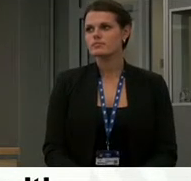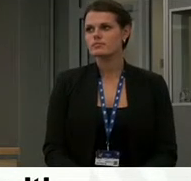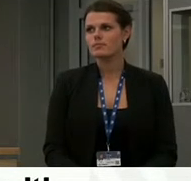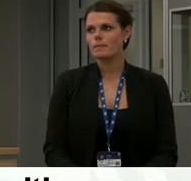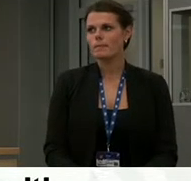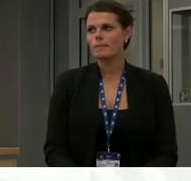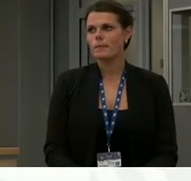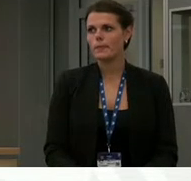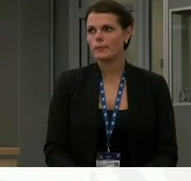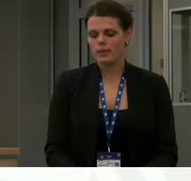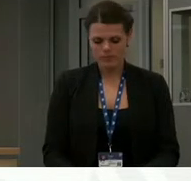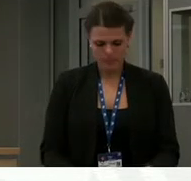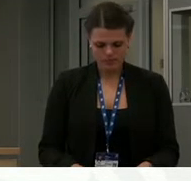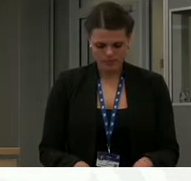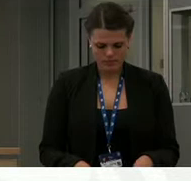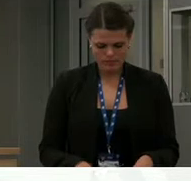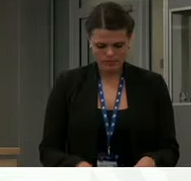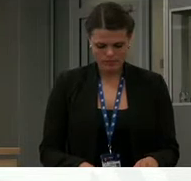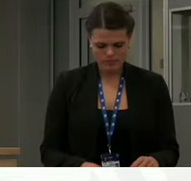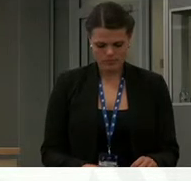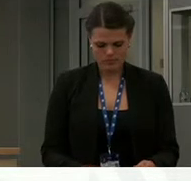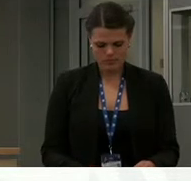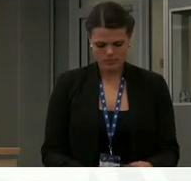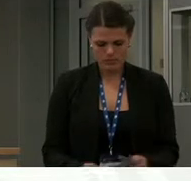with organizing this event.